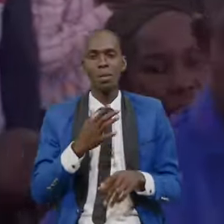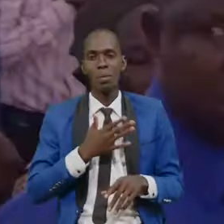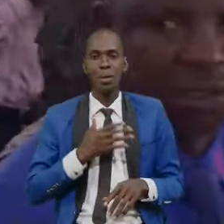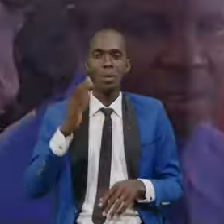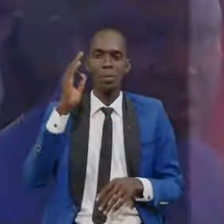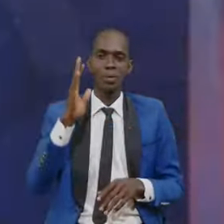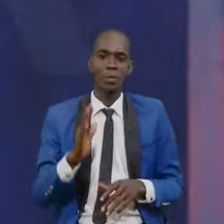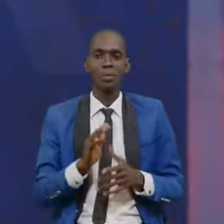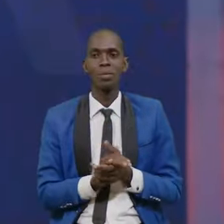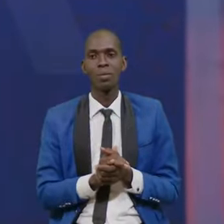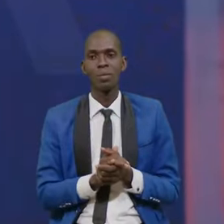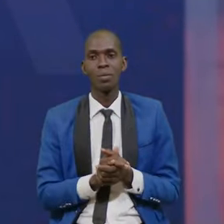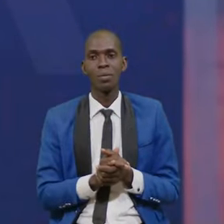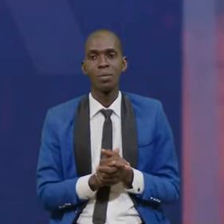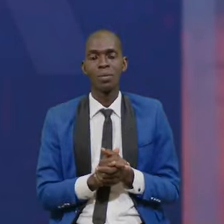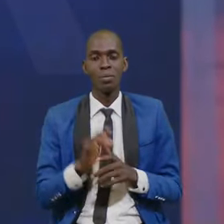answers